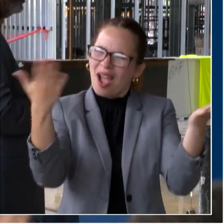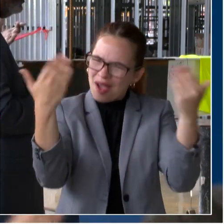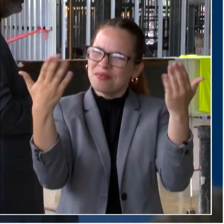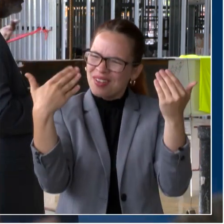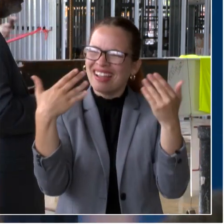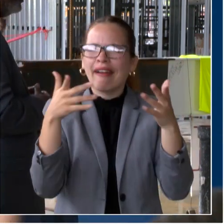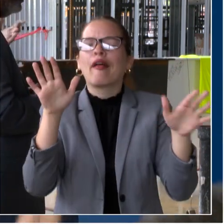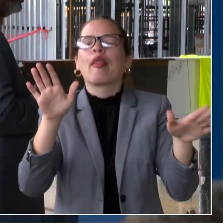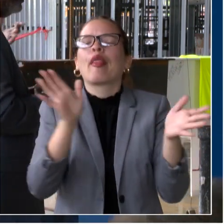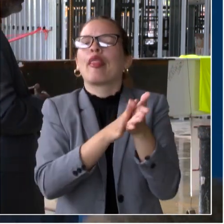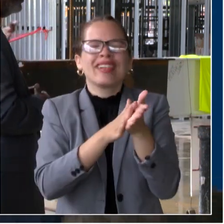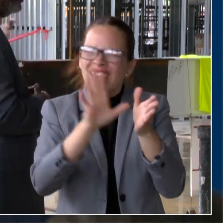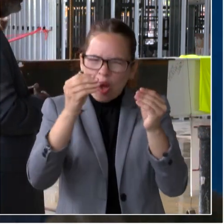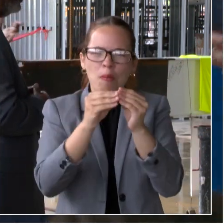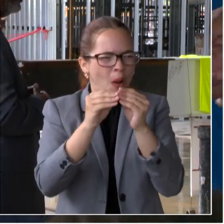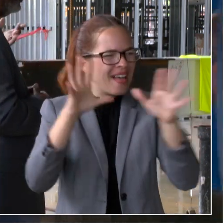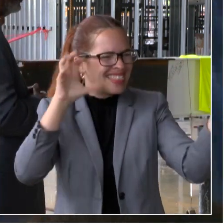applause for